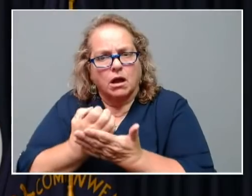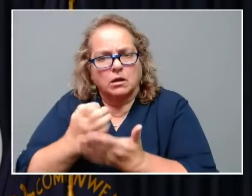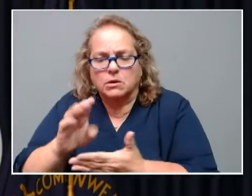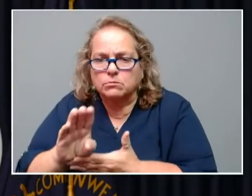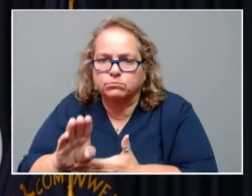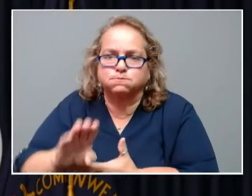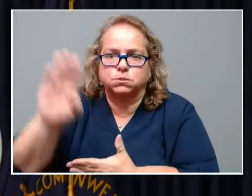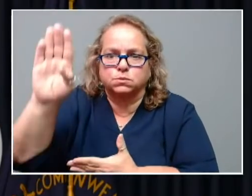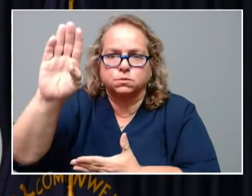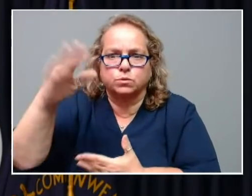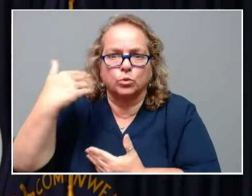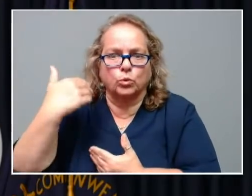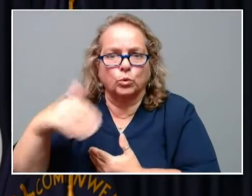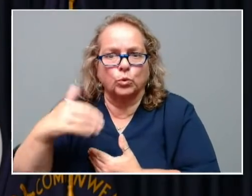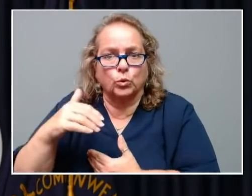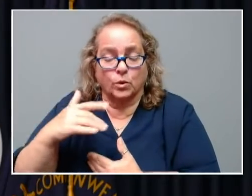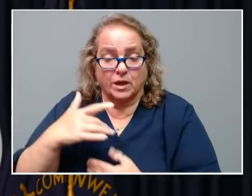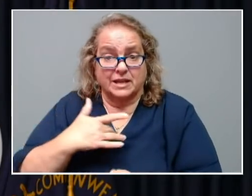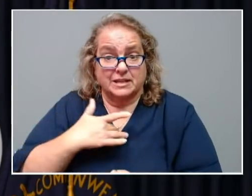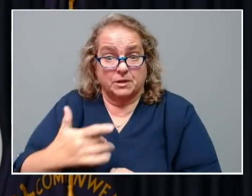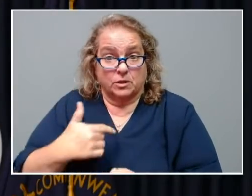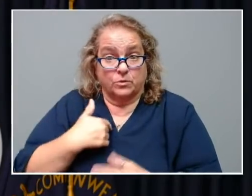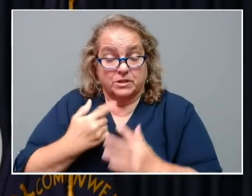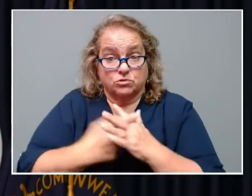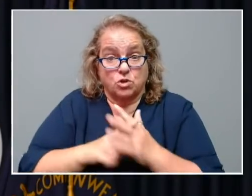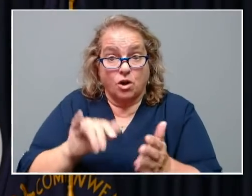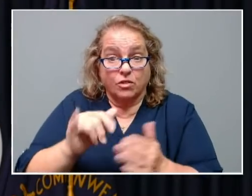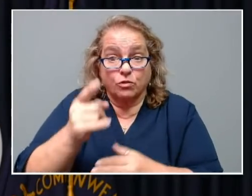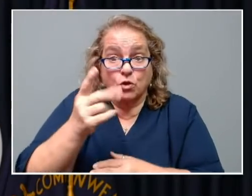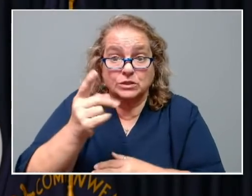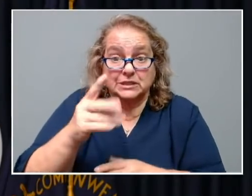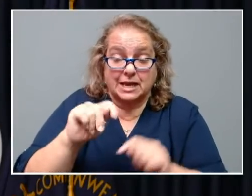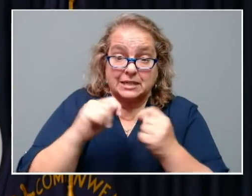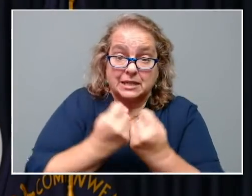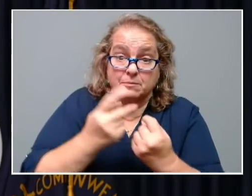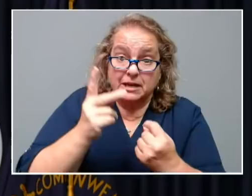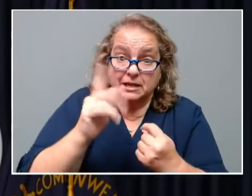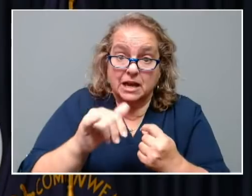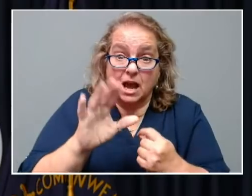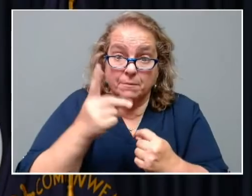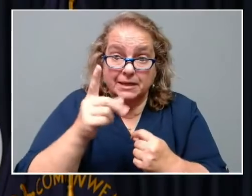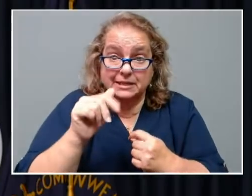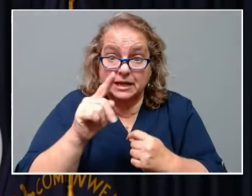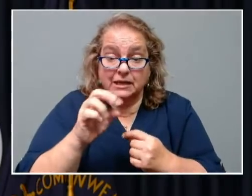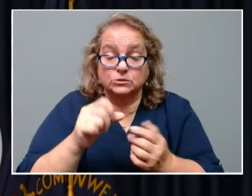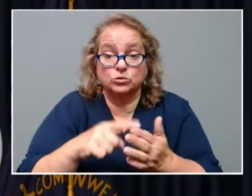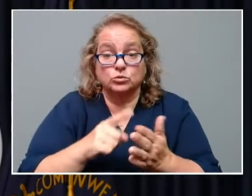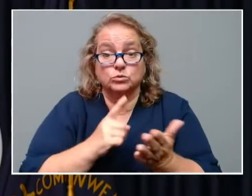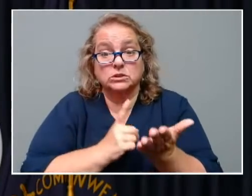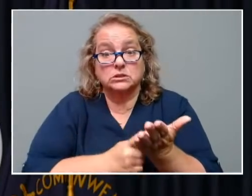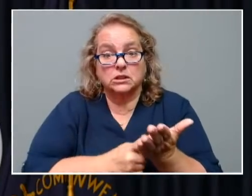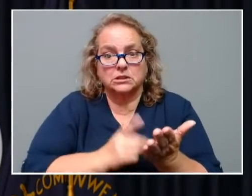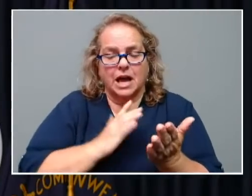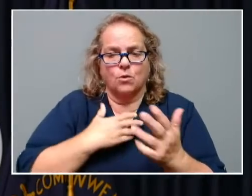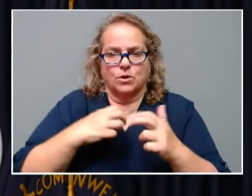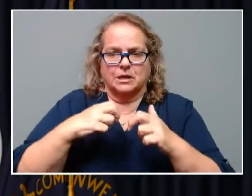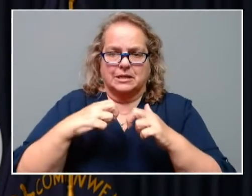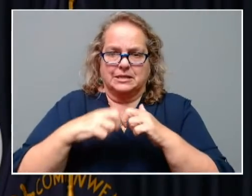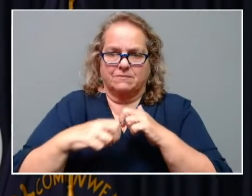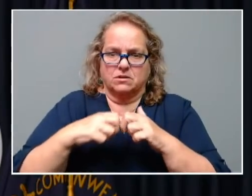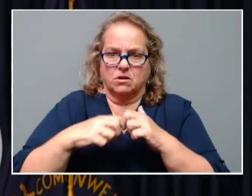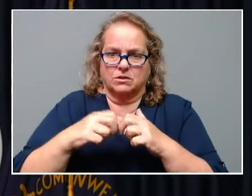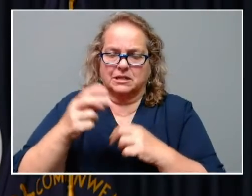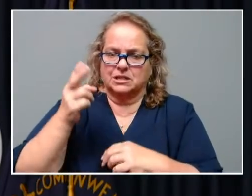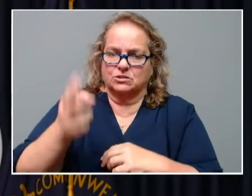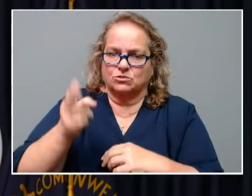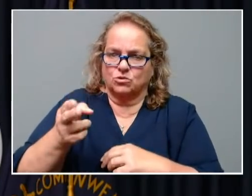these Thursday Team Kentucky updates in talking about our difficult historic moment. Today, we're going to flip